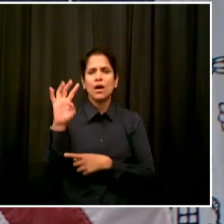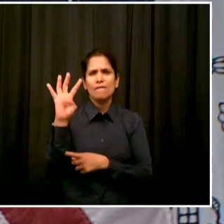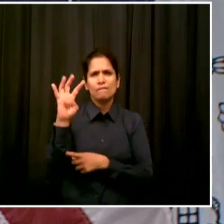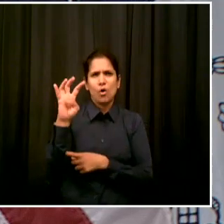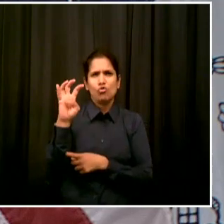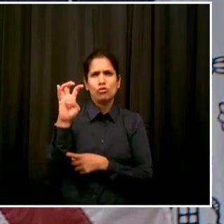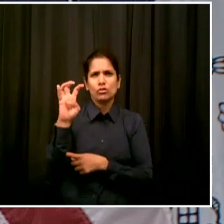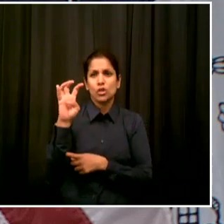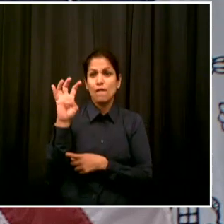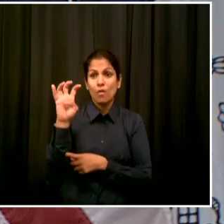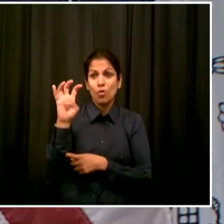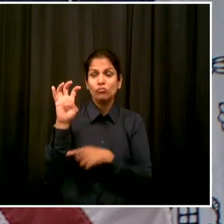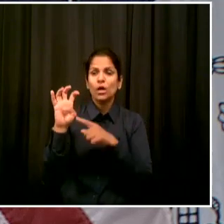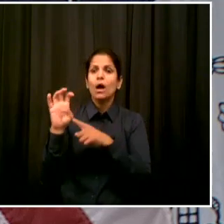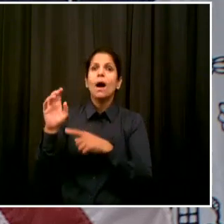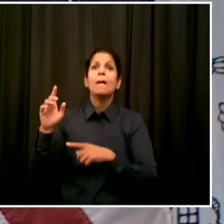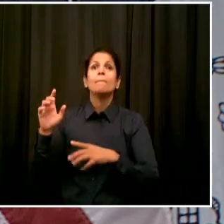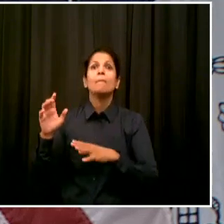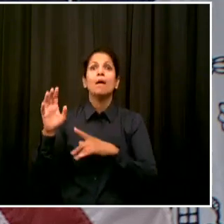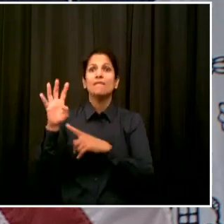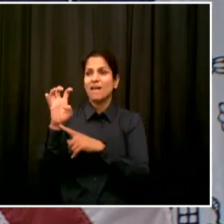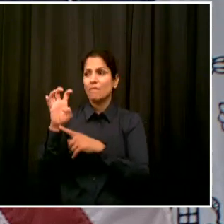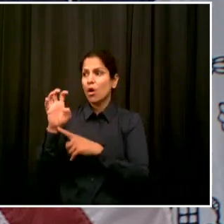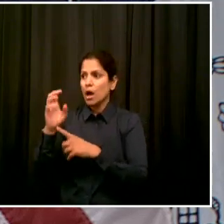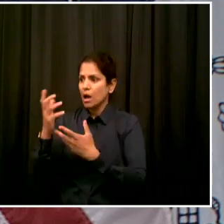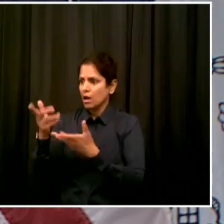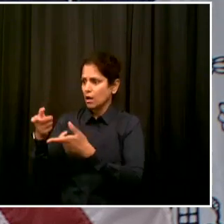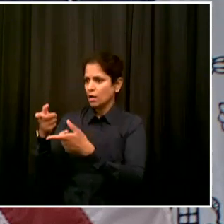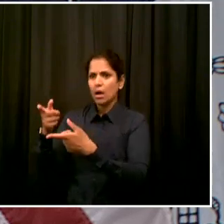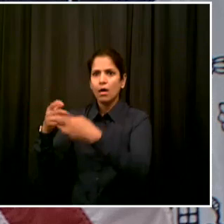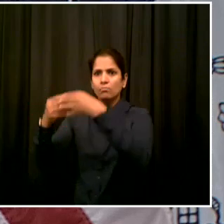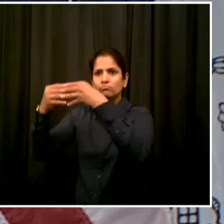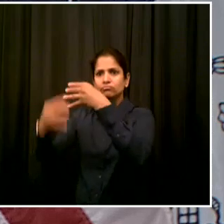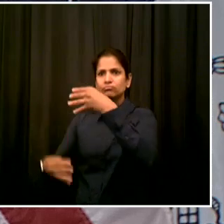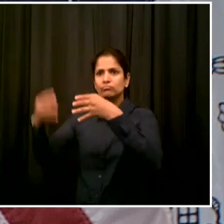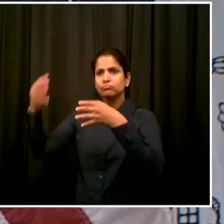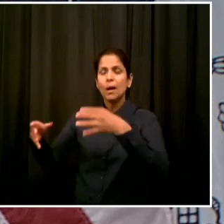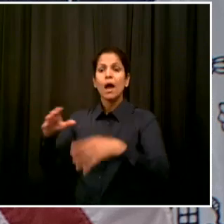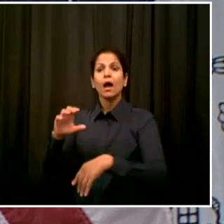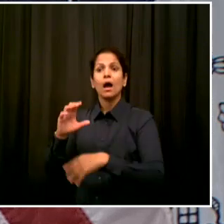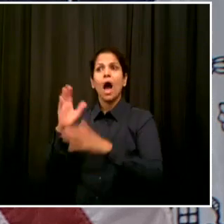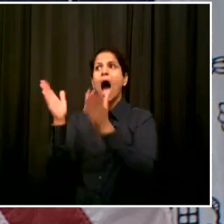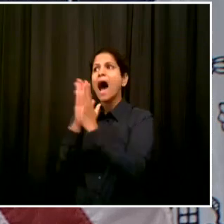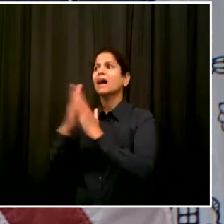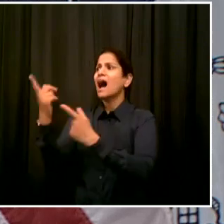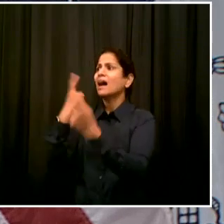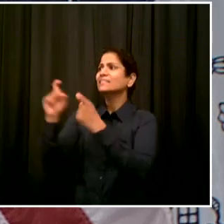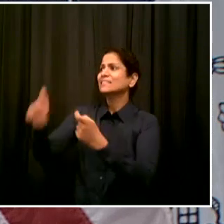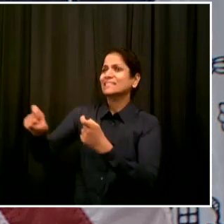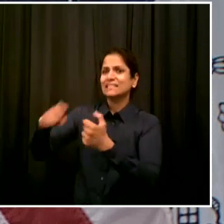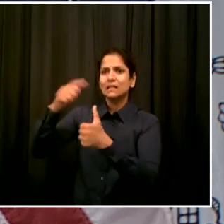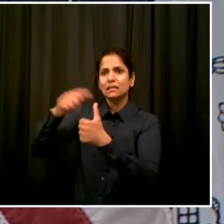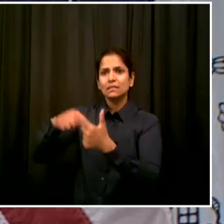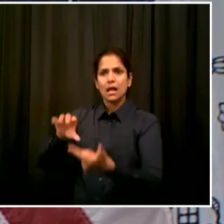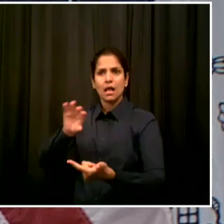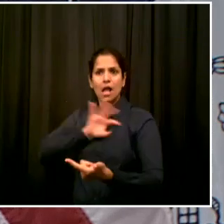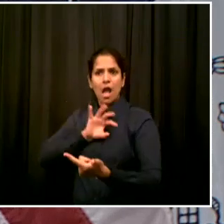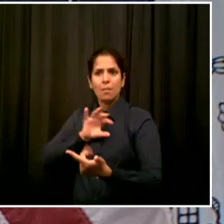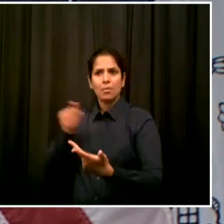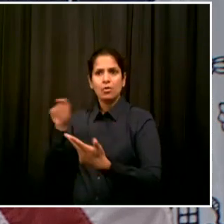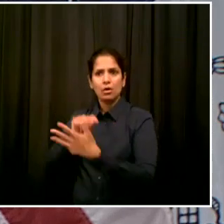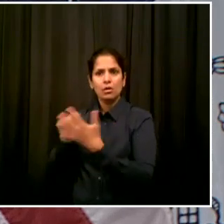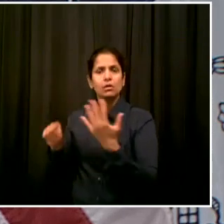you support giving the CCRB direct, unfettered access to this footage, and what you're doing